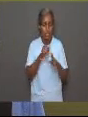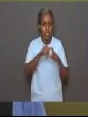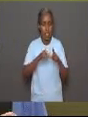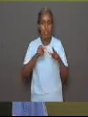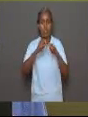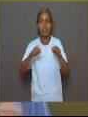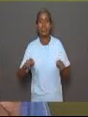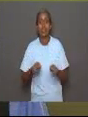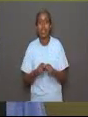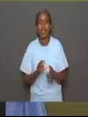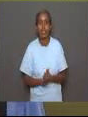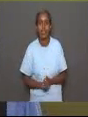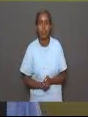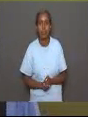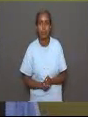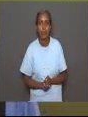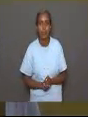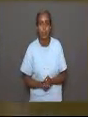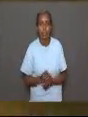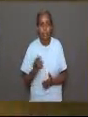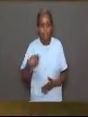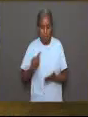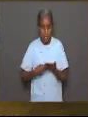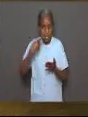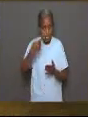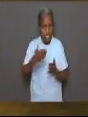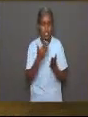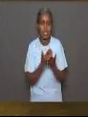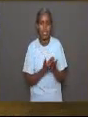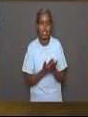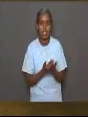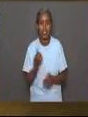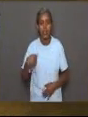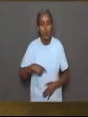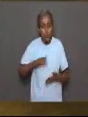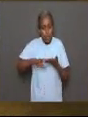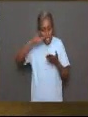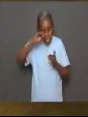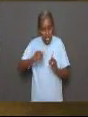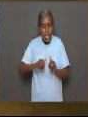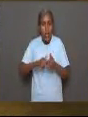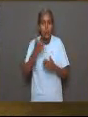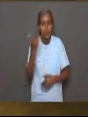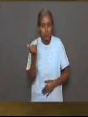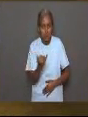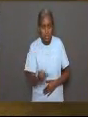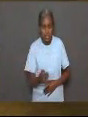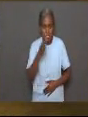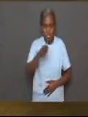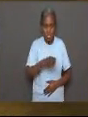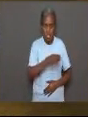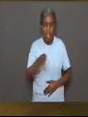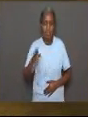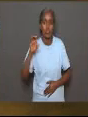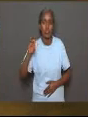to right-angled triangles. In our next lesson, we will learn how to